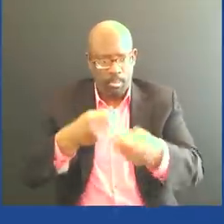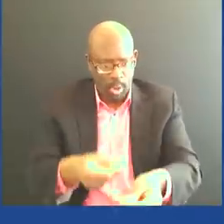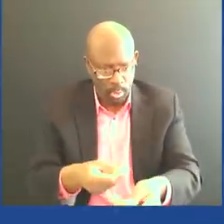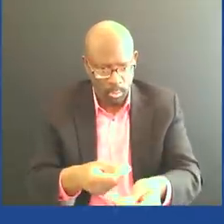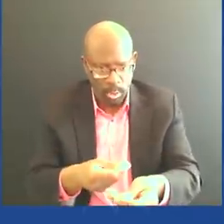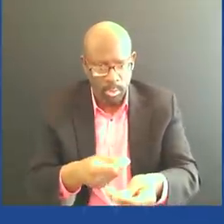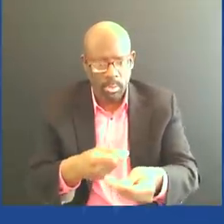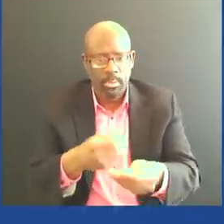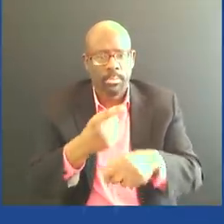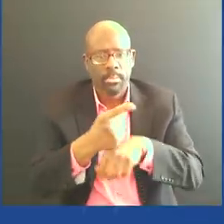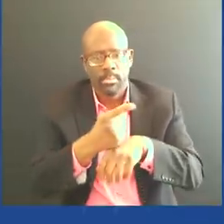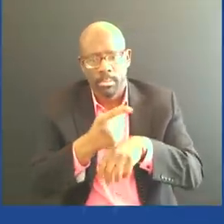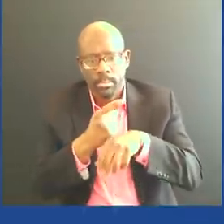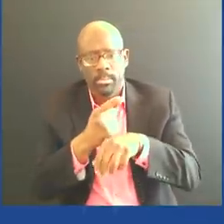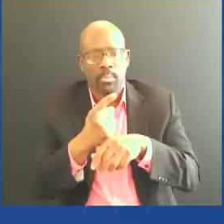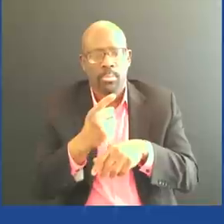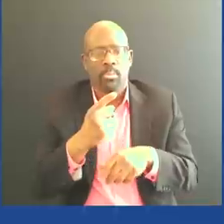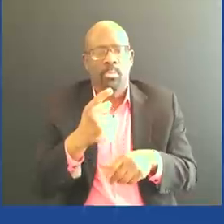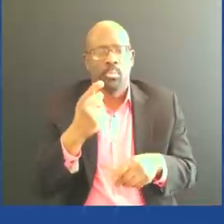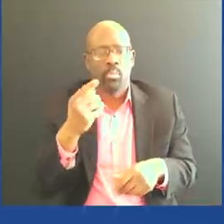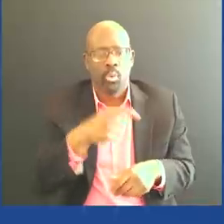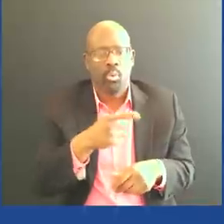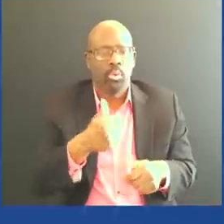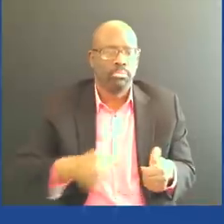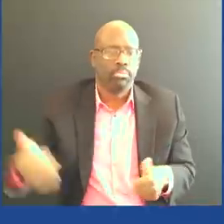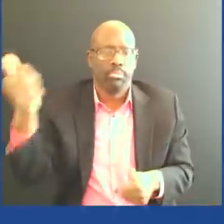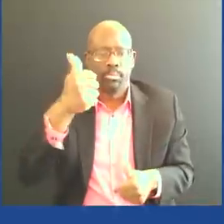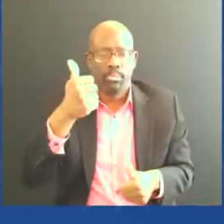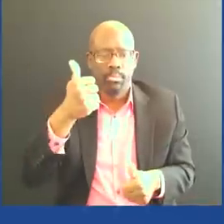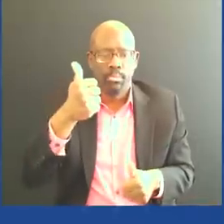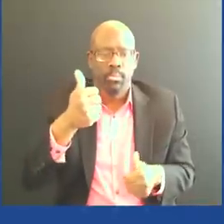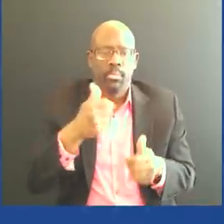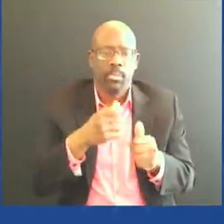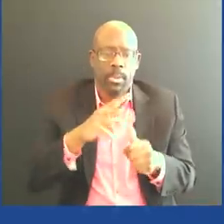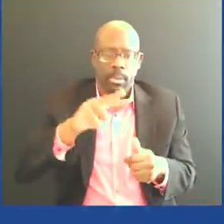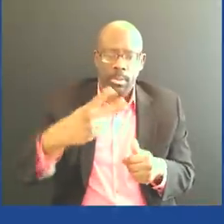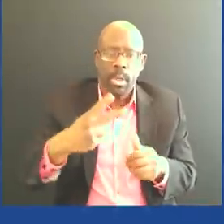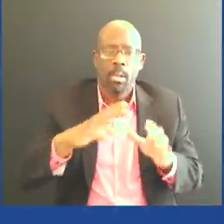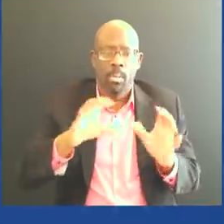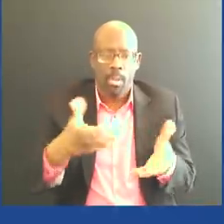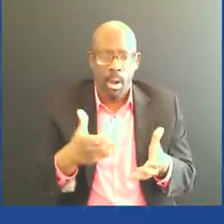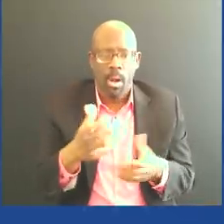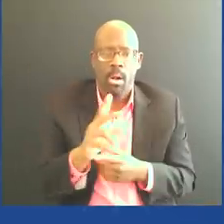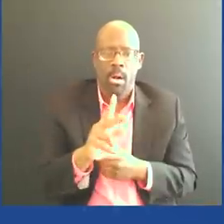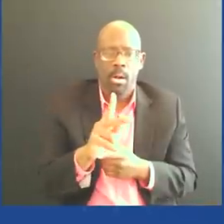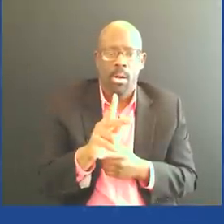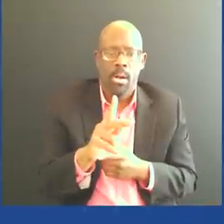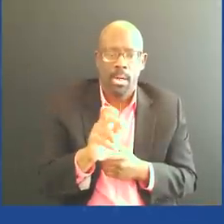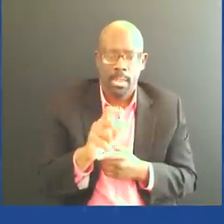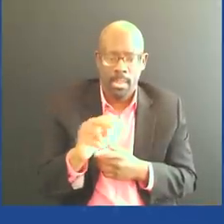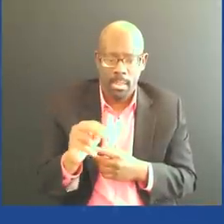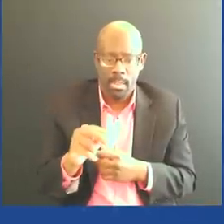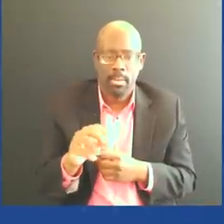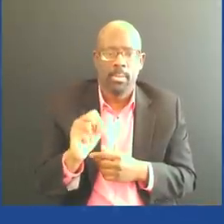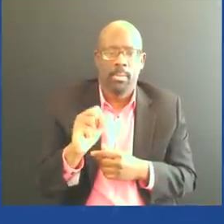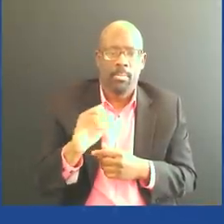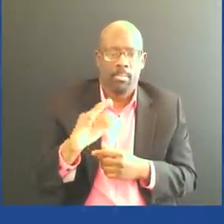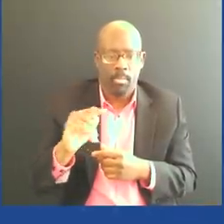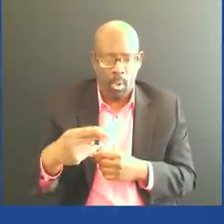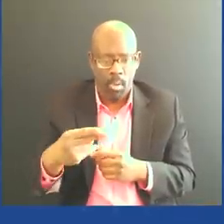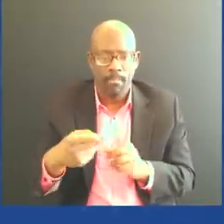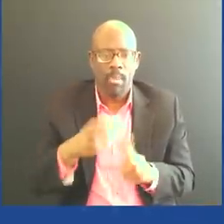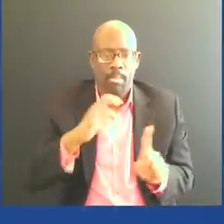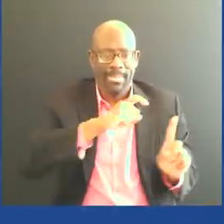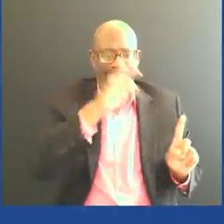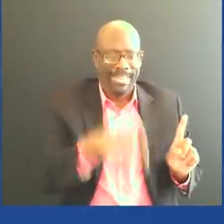Petty Officer of the Deck is Fire Control Technician Second Class Keaton Smith from Round Rock, Texas. The topside sentry is Torpedoman's Mate, Third Class Noah Westfall from